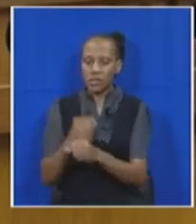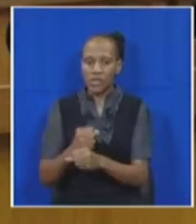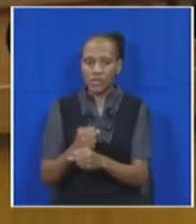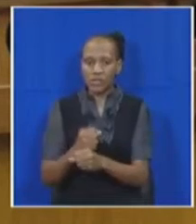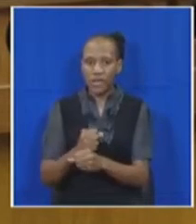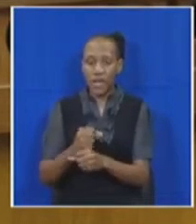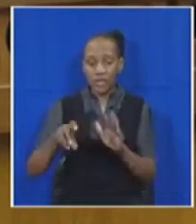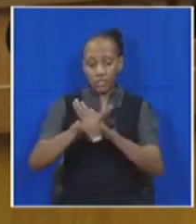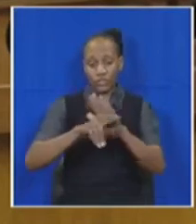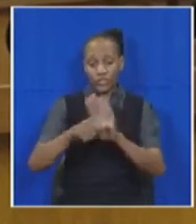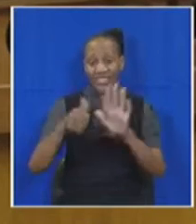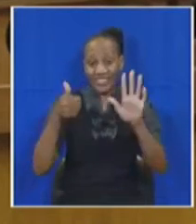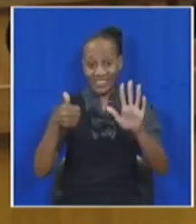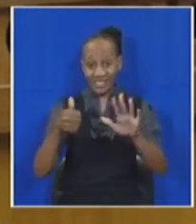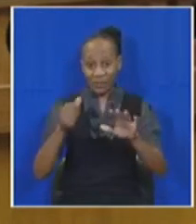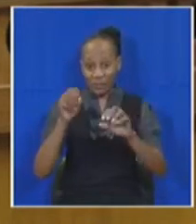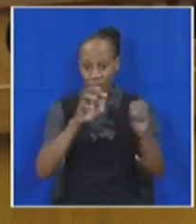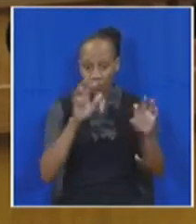6.